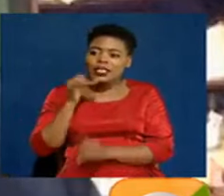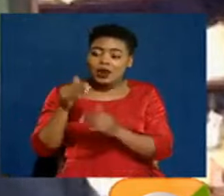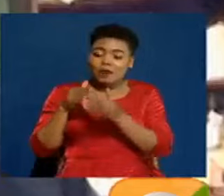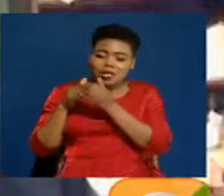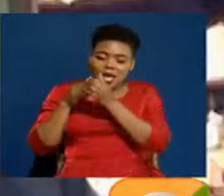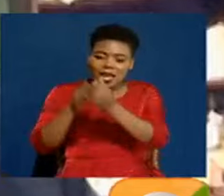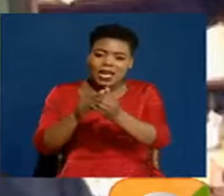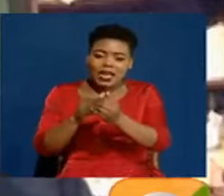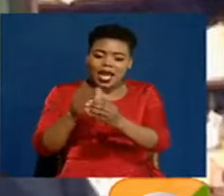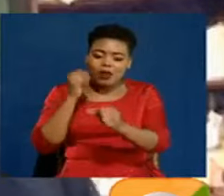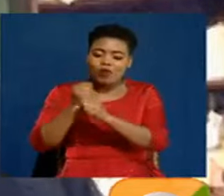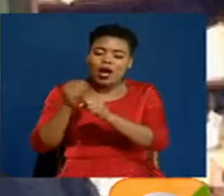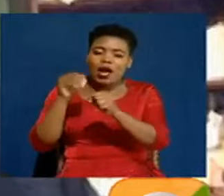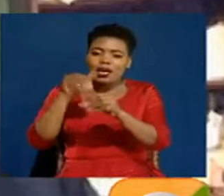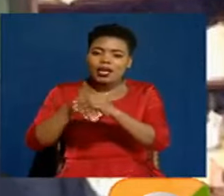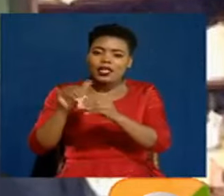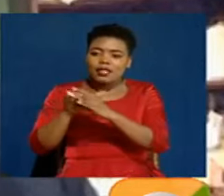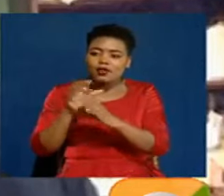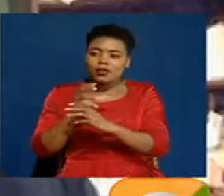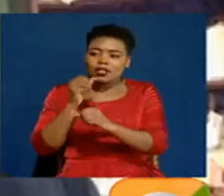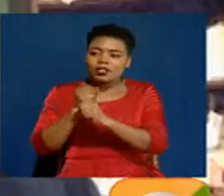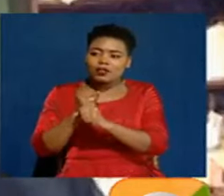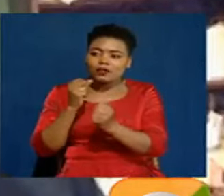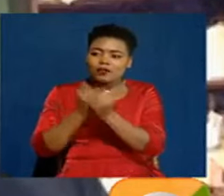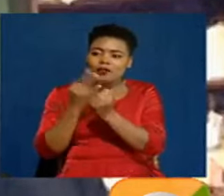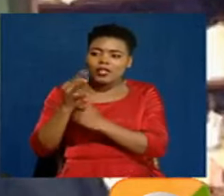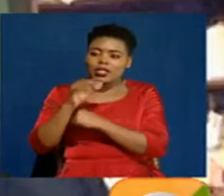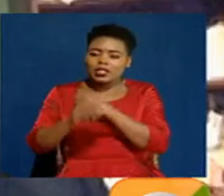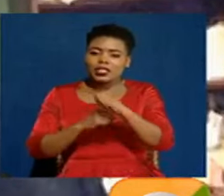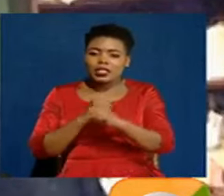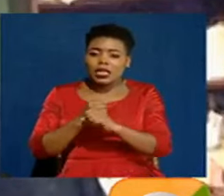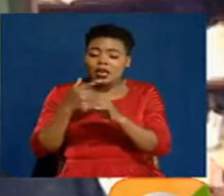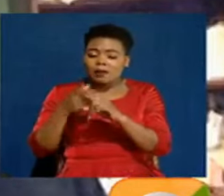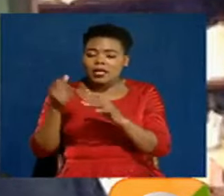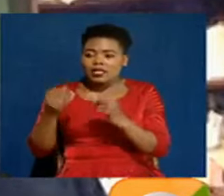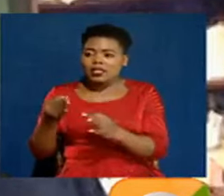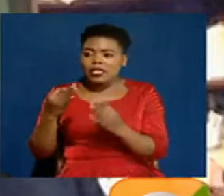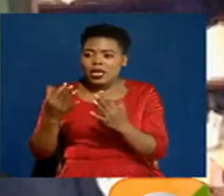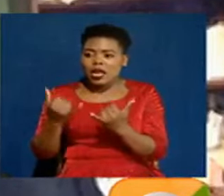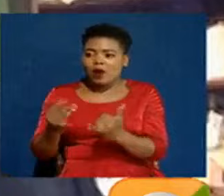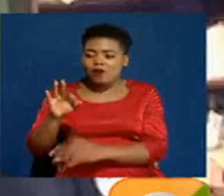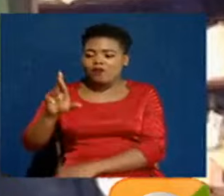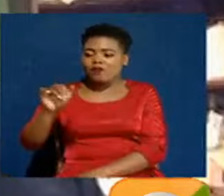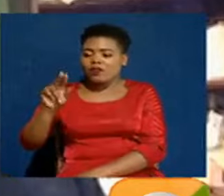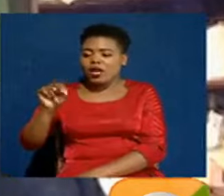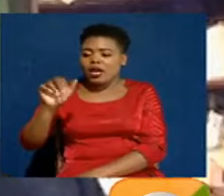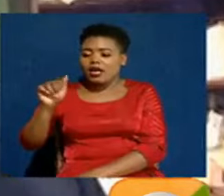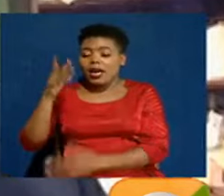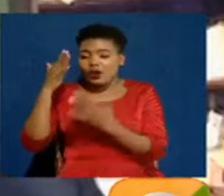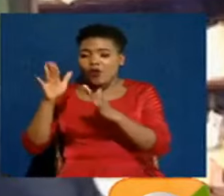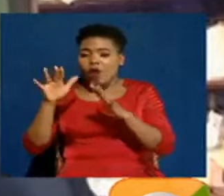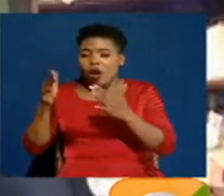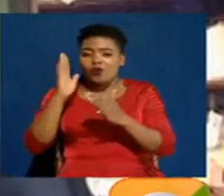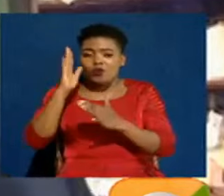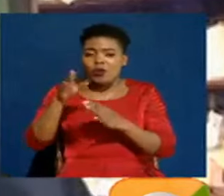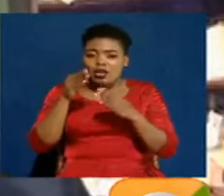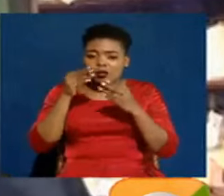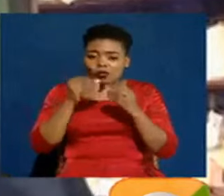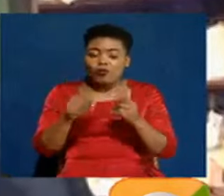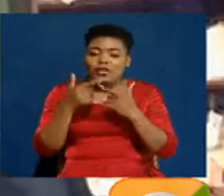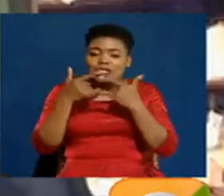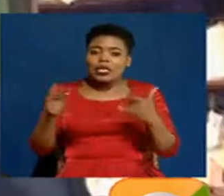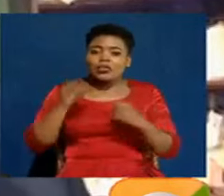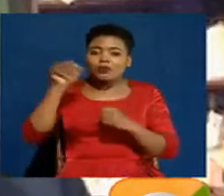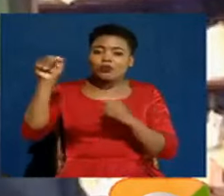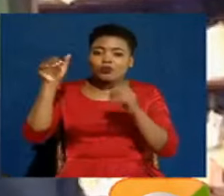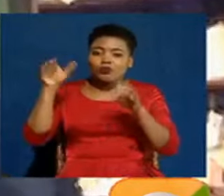for 13 years. Frank has taken over. Frank, I don't know when we are going to win this battle of political parties, but it seems